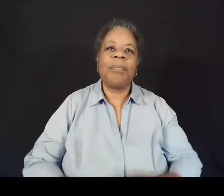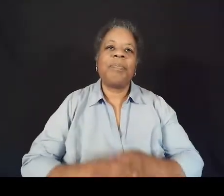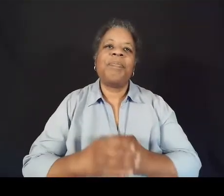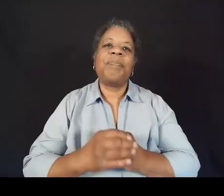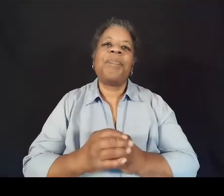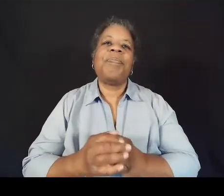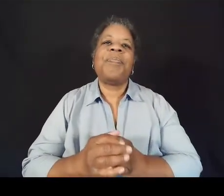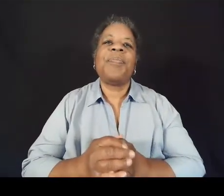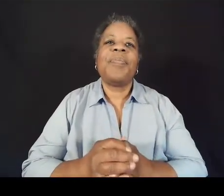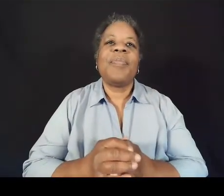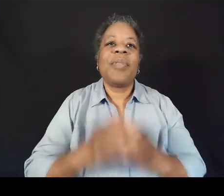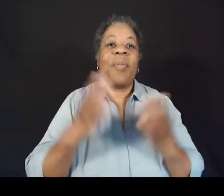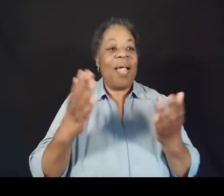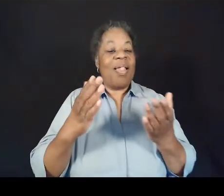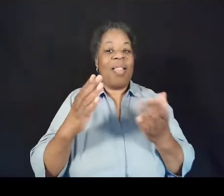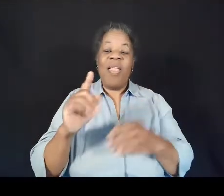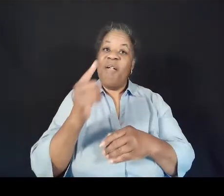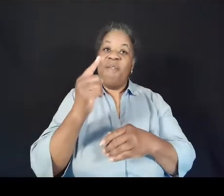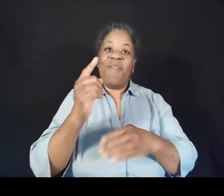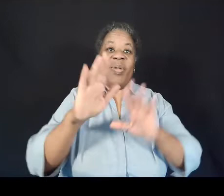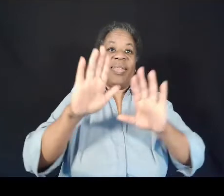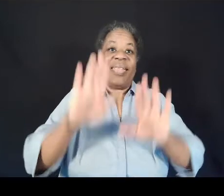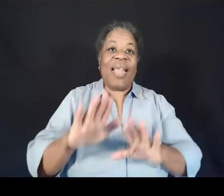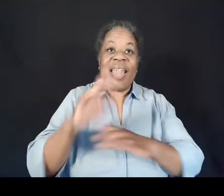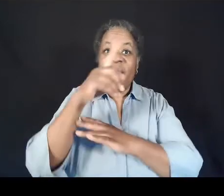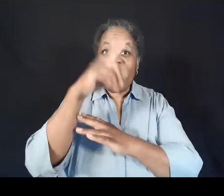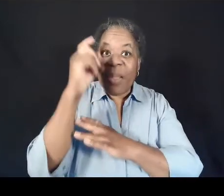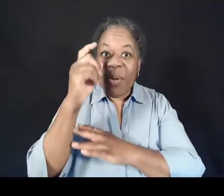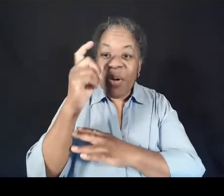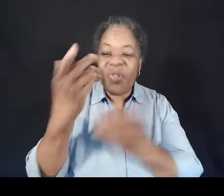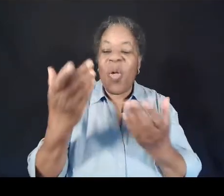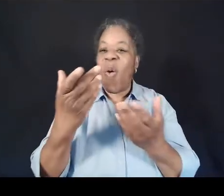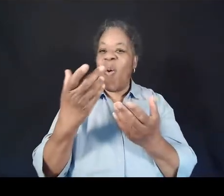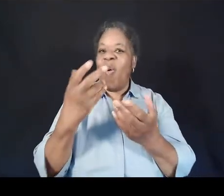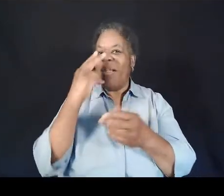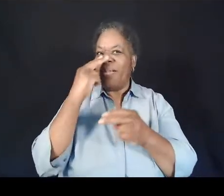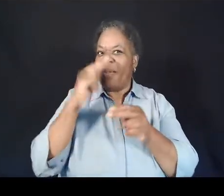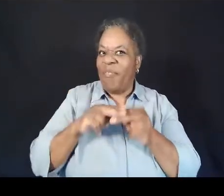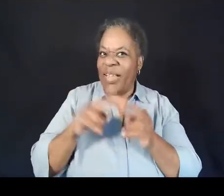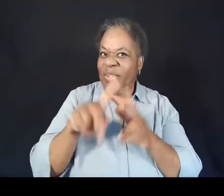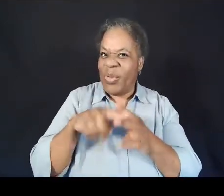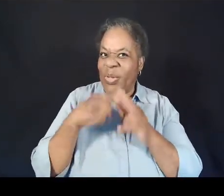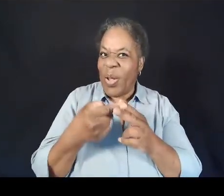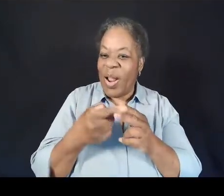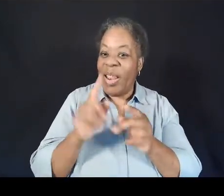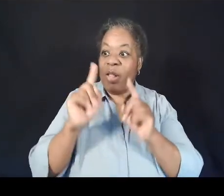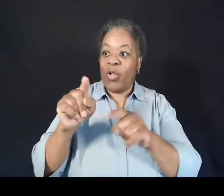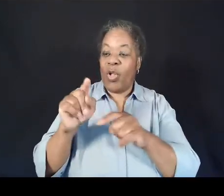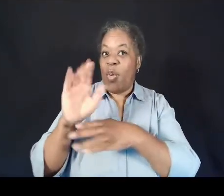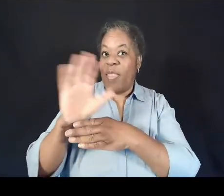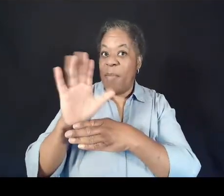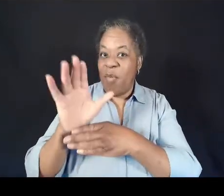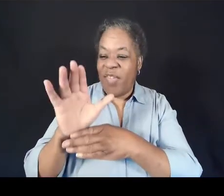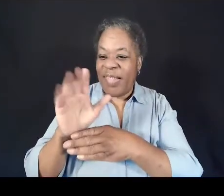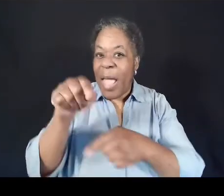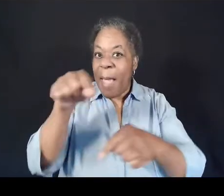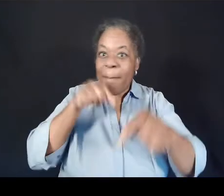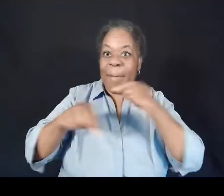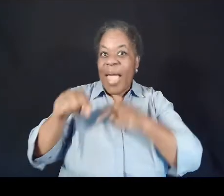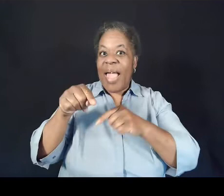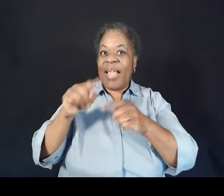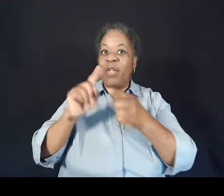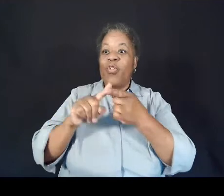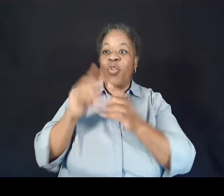Well, it's the first Sunday of summer, so let's have a little fun as we get started. Let's go to the movies, Back to the Future.